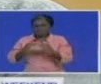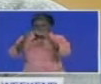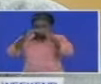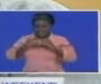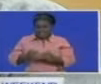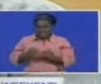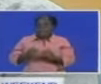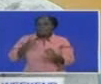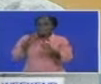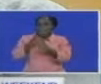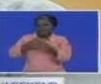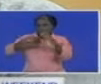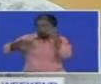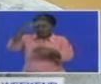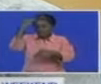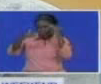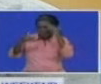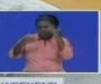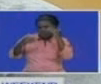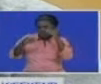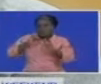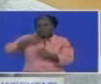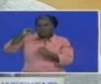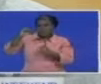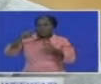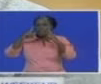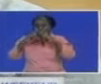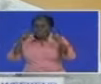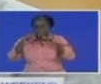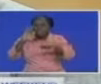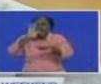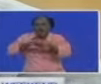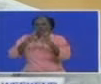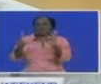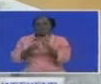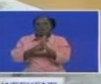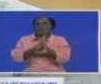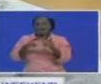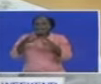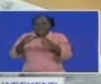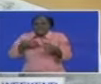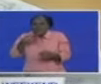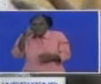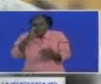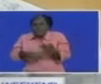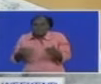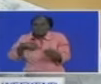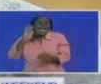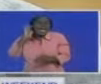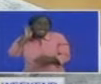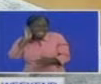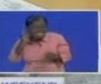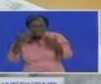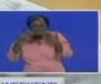make interpretations and political pronouncement upon the law. But I'll tell you that I've had so